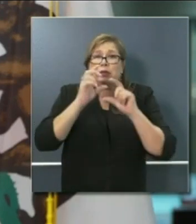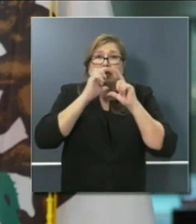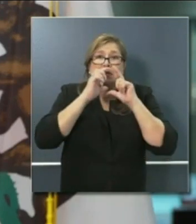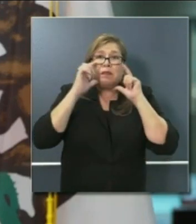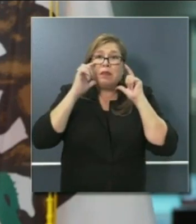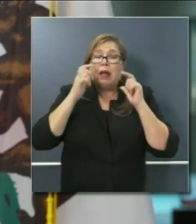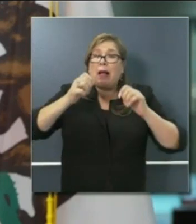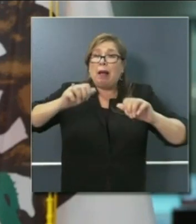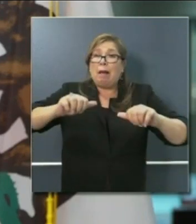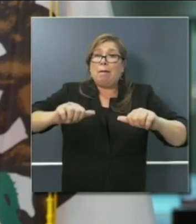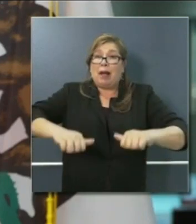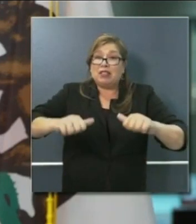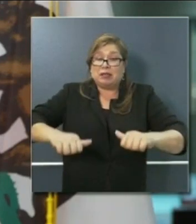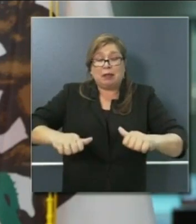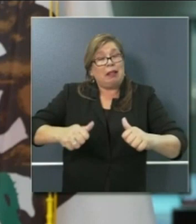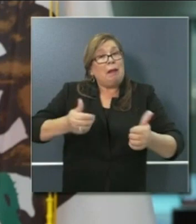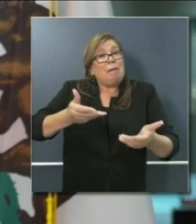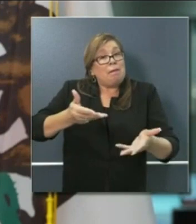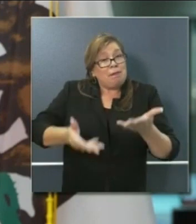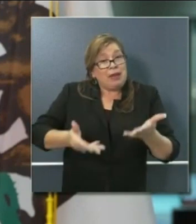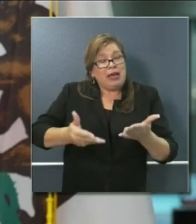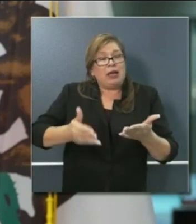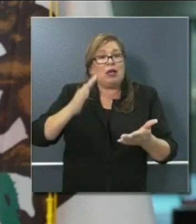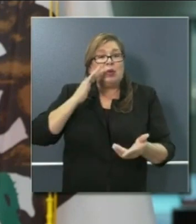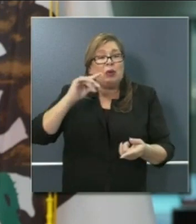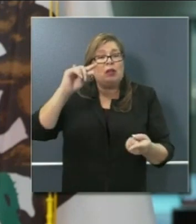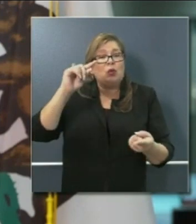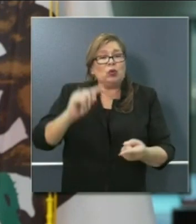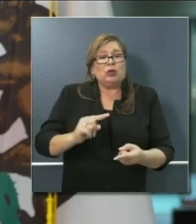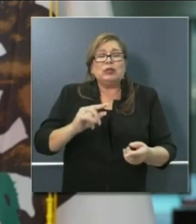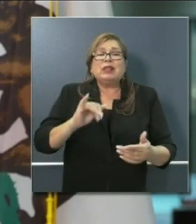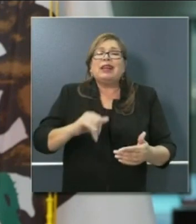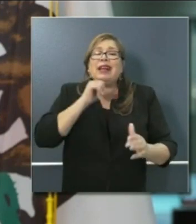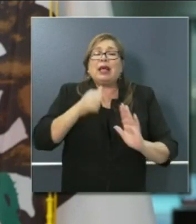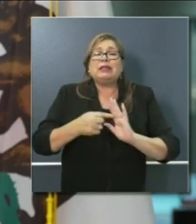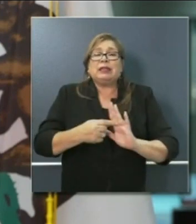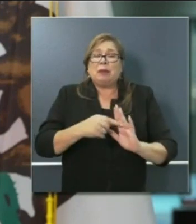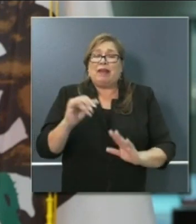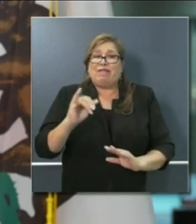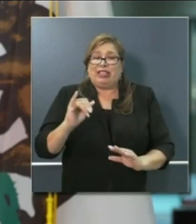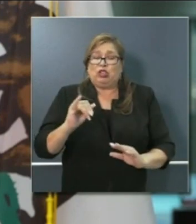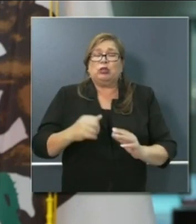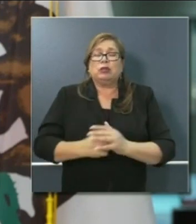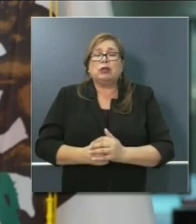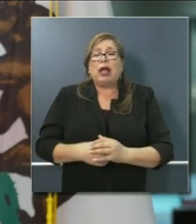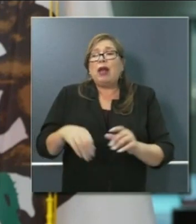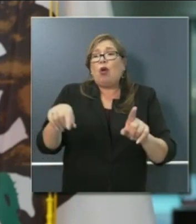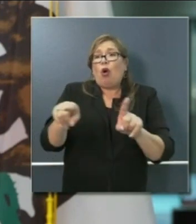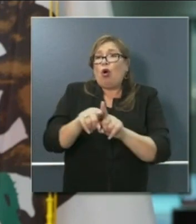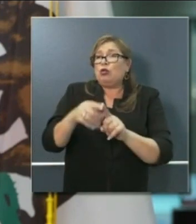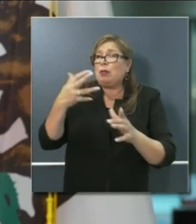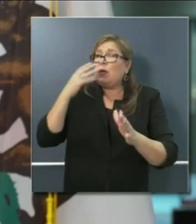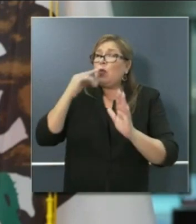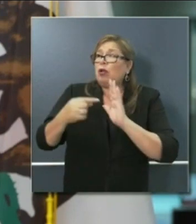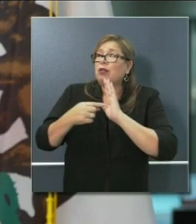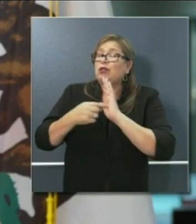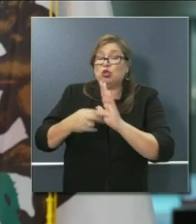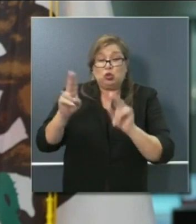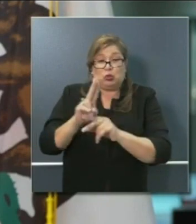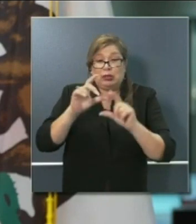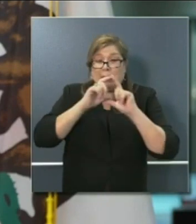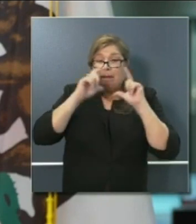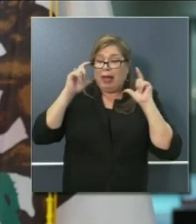staff yesterday. Dr. Sonia Angell was crucial in formulating the state's pandemic response. No reason was given for her